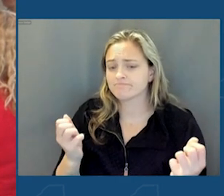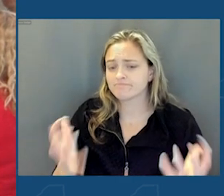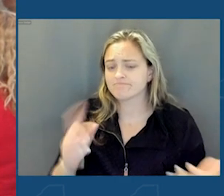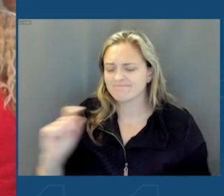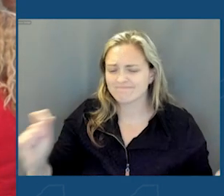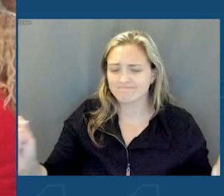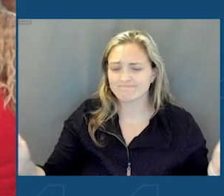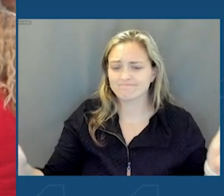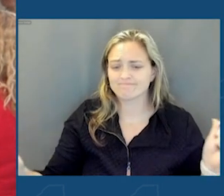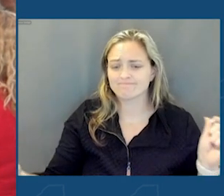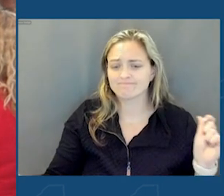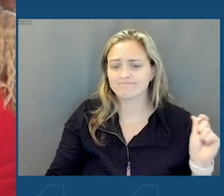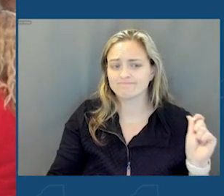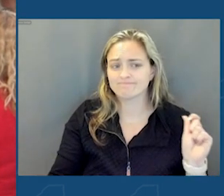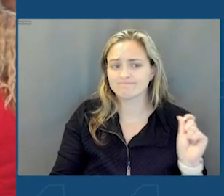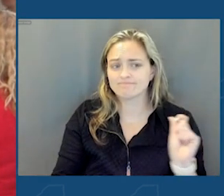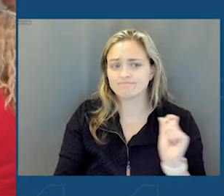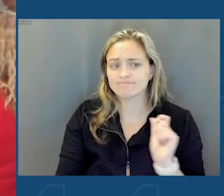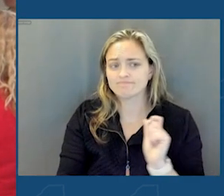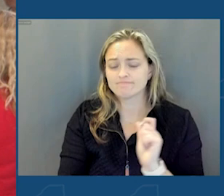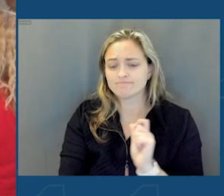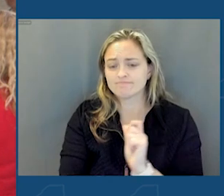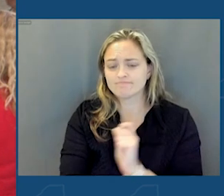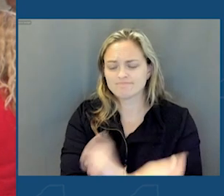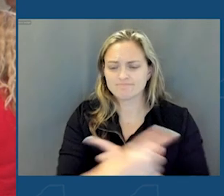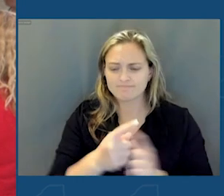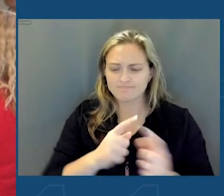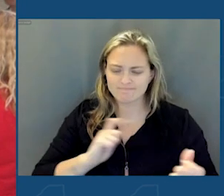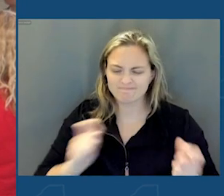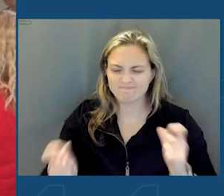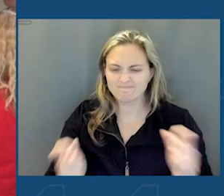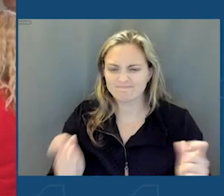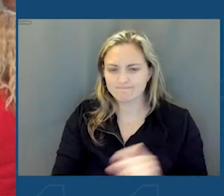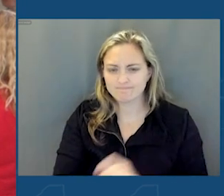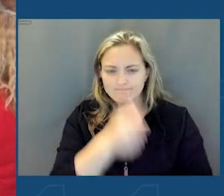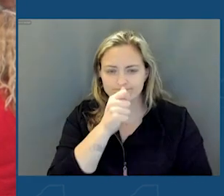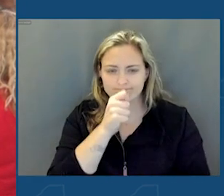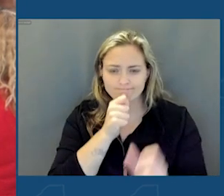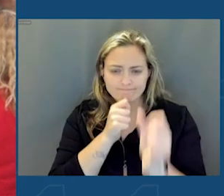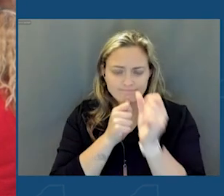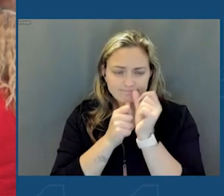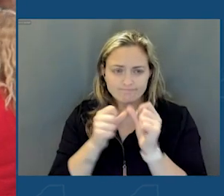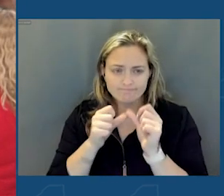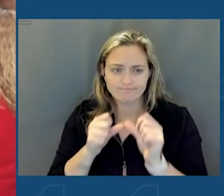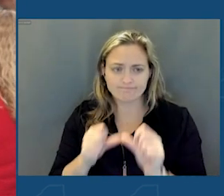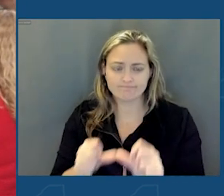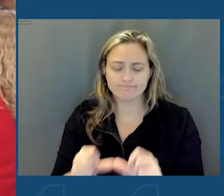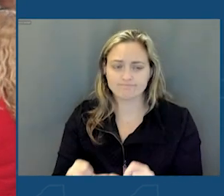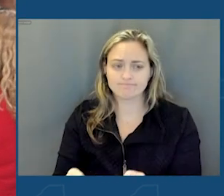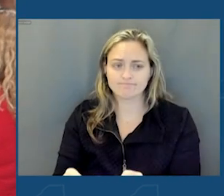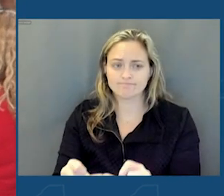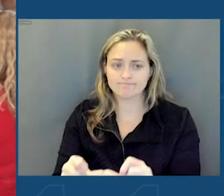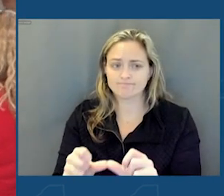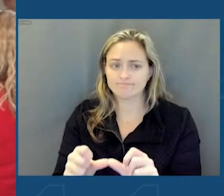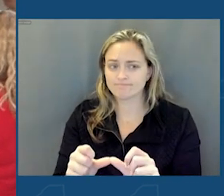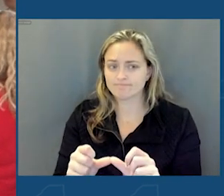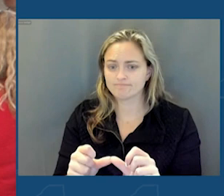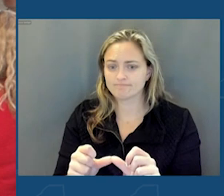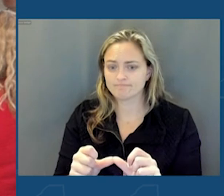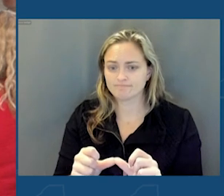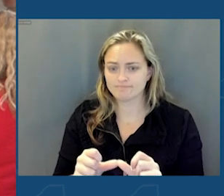dangers, toils, and snares, I have